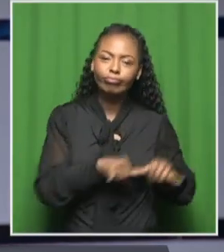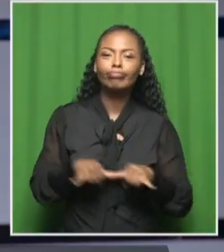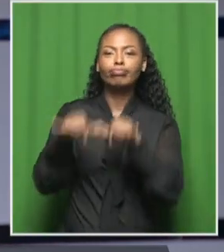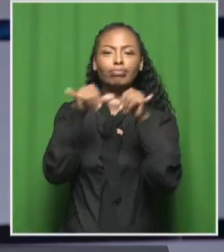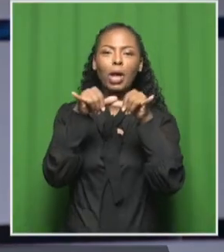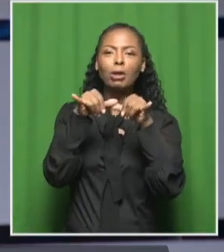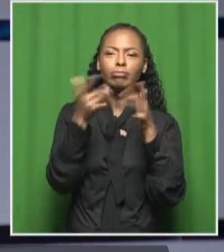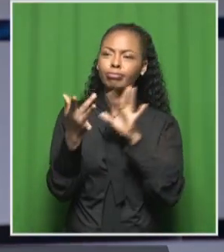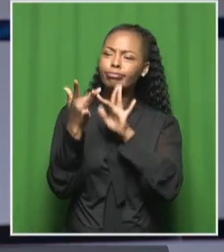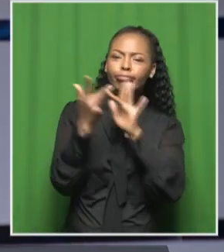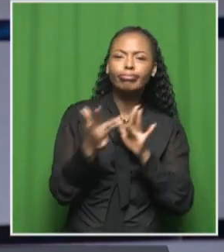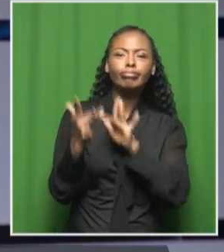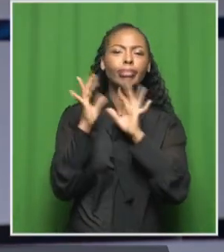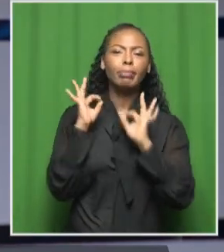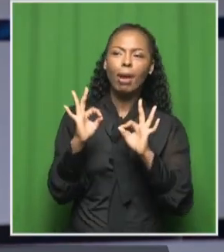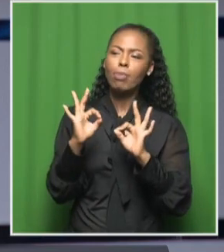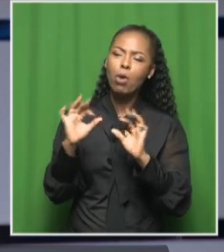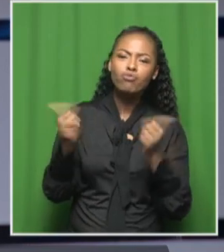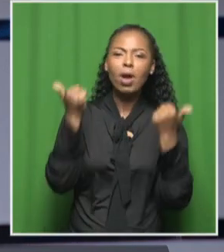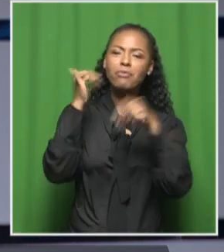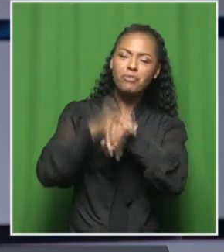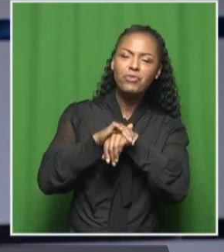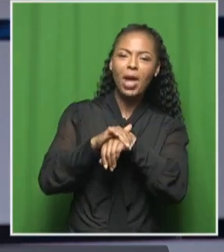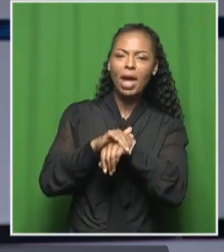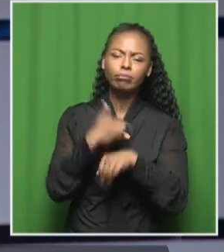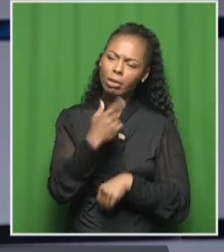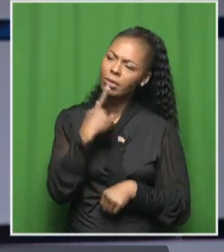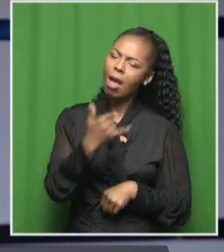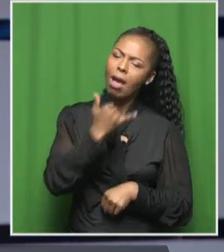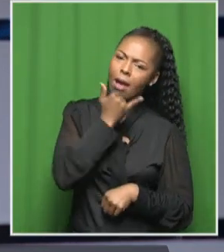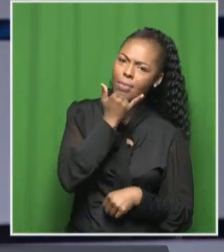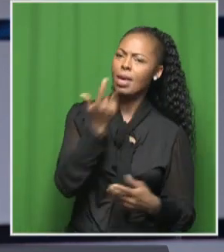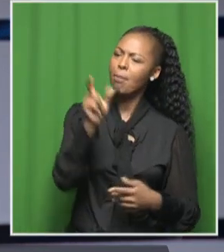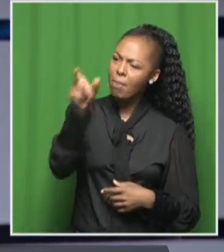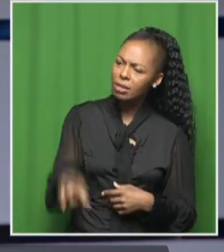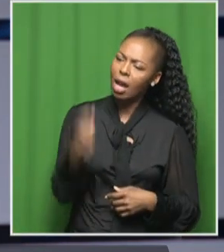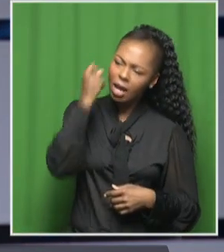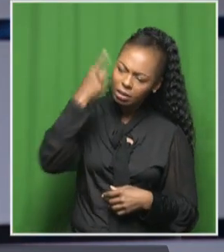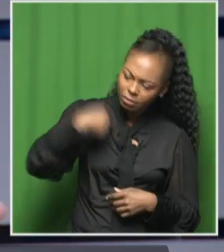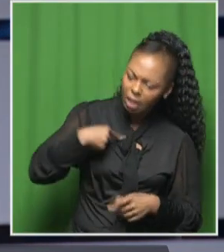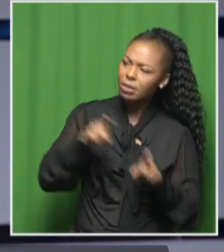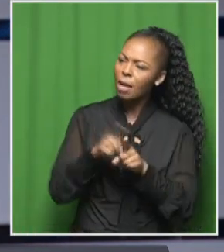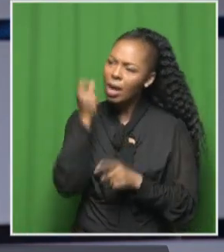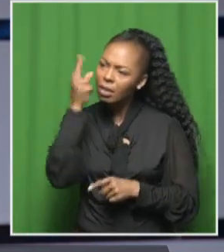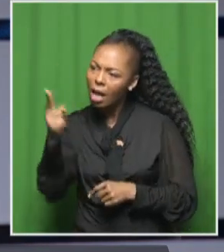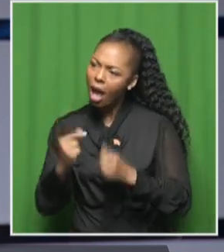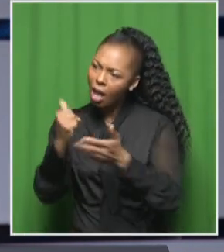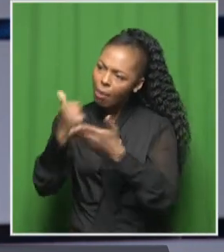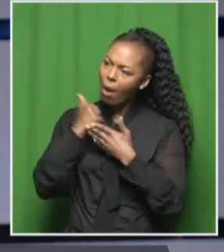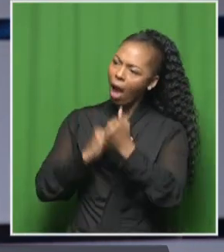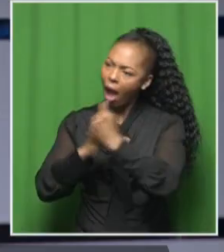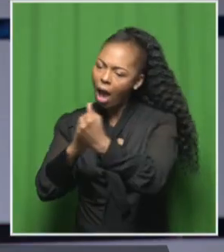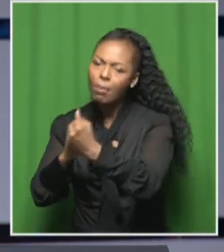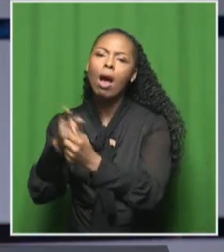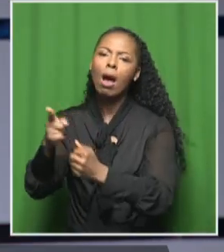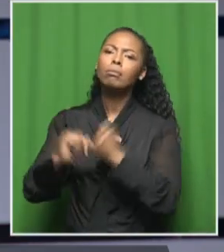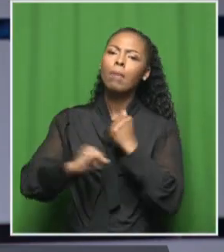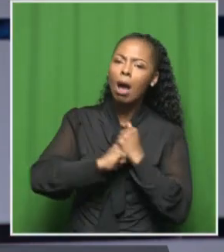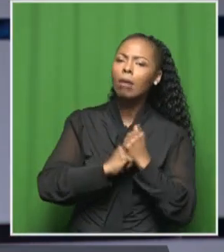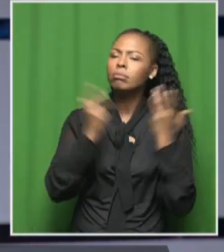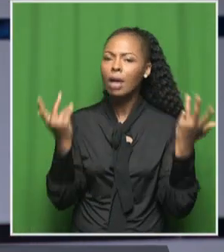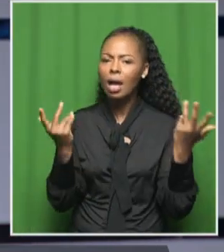And he was like, I'm happy, I'm good. I got someone who understands, who's got my back. And it was like, and that's been my ride or